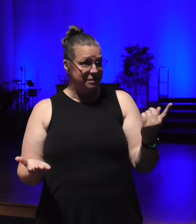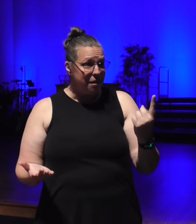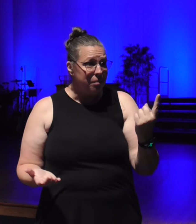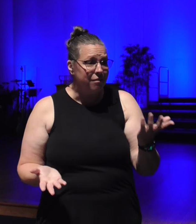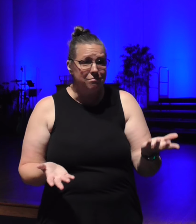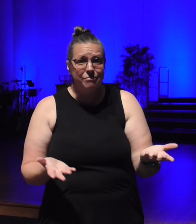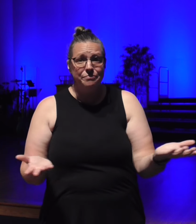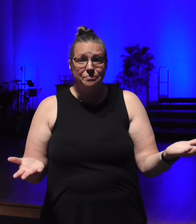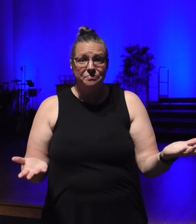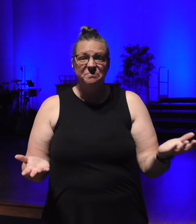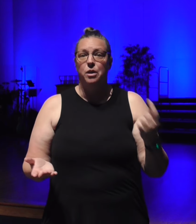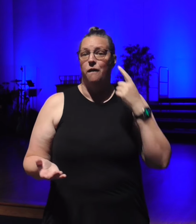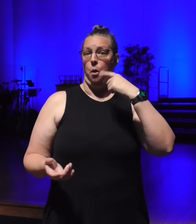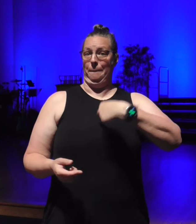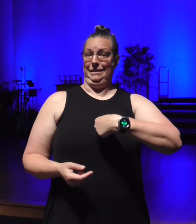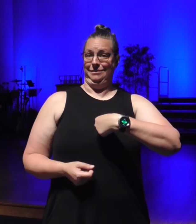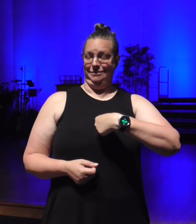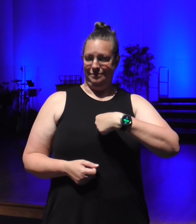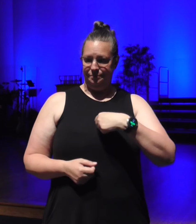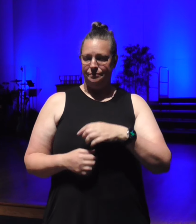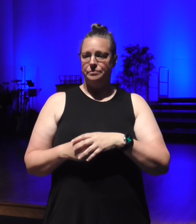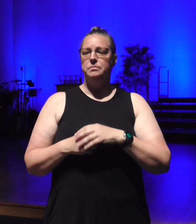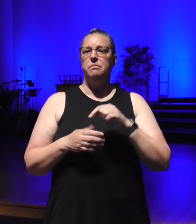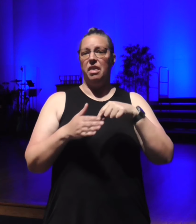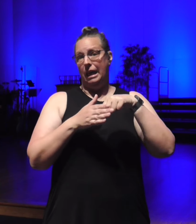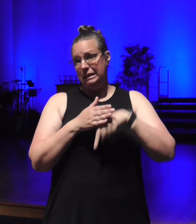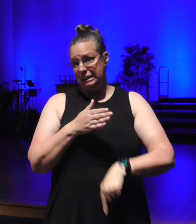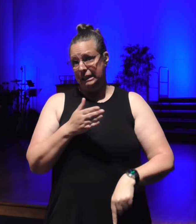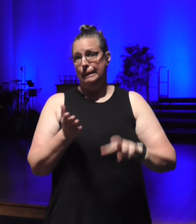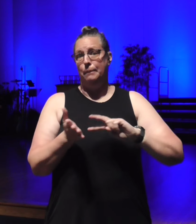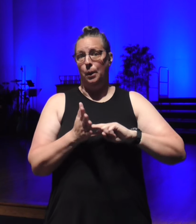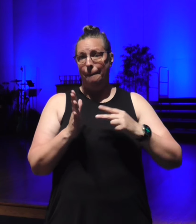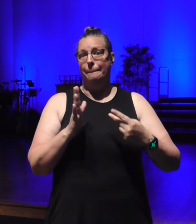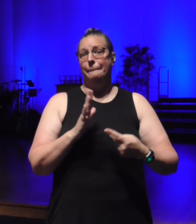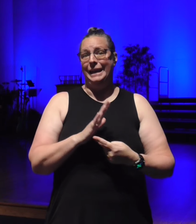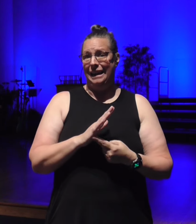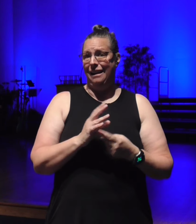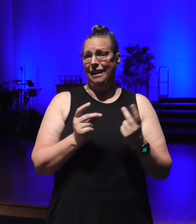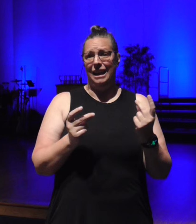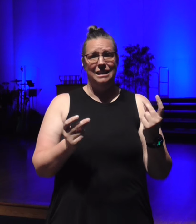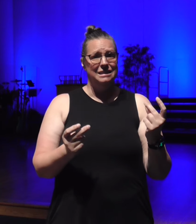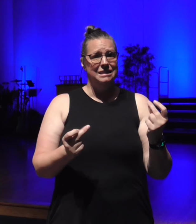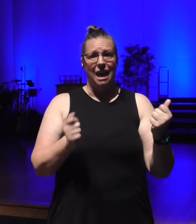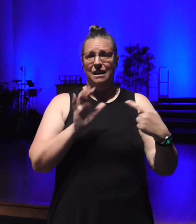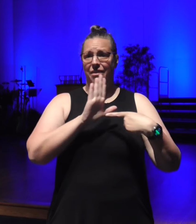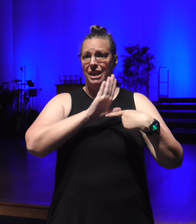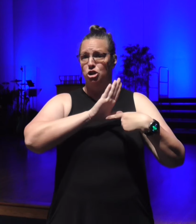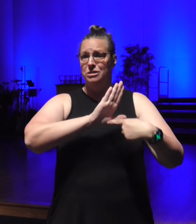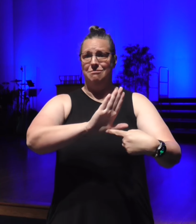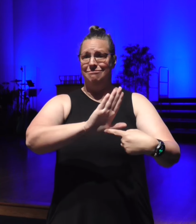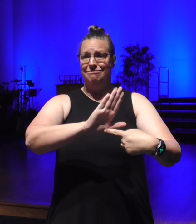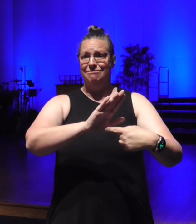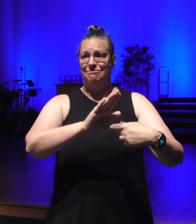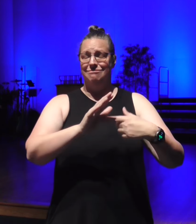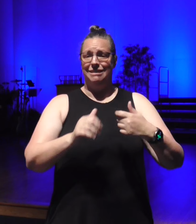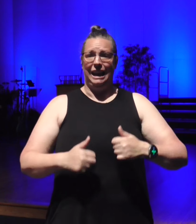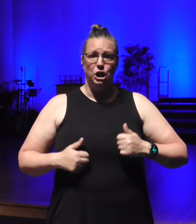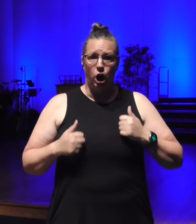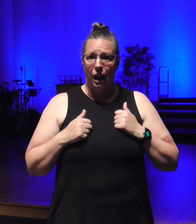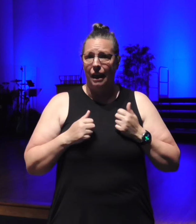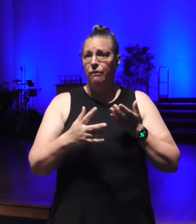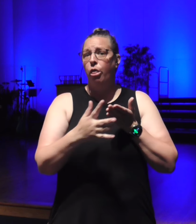That deeper meaning sometimes is suddenly revealed, perhaps in your